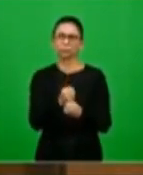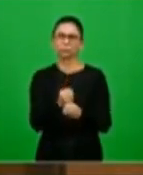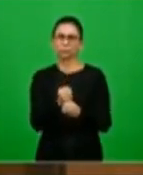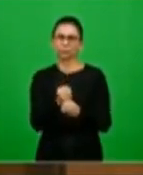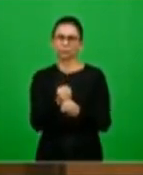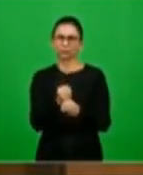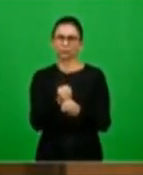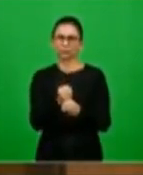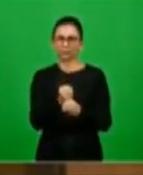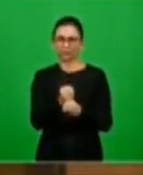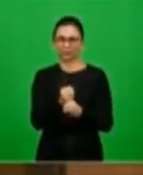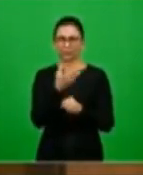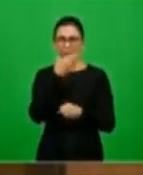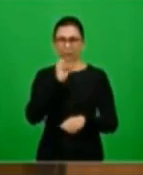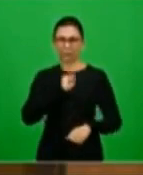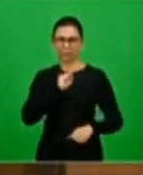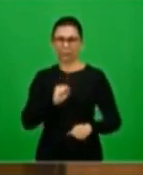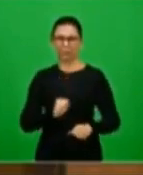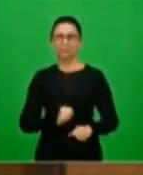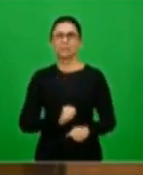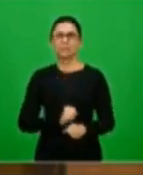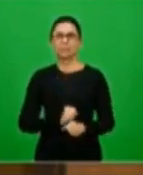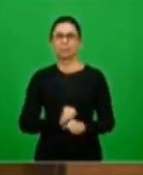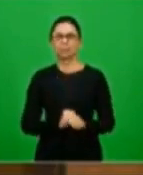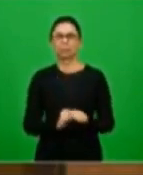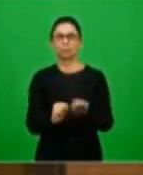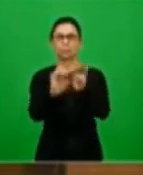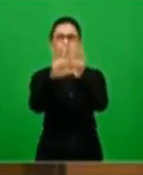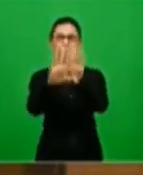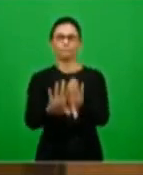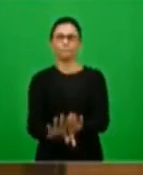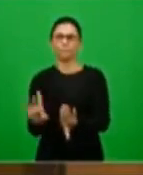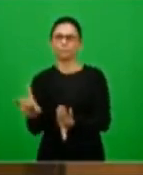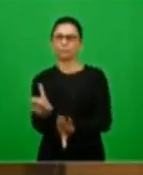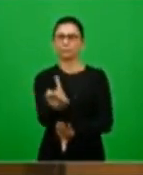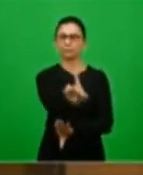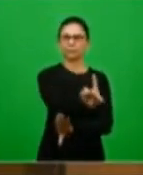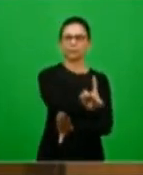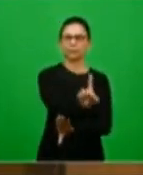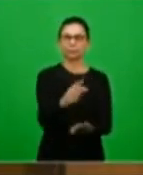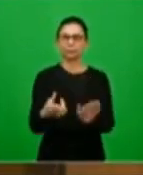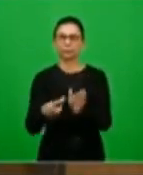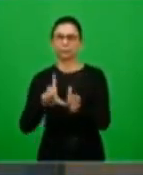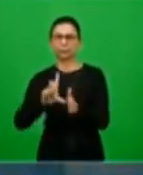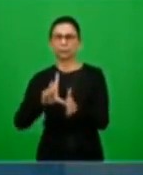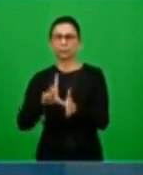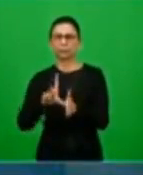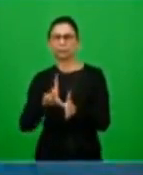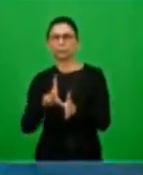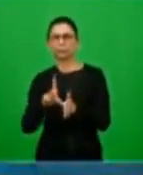Because the highest priest would enter in the Holy of Holies, cannot enter without blood.